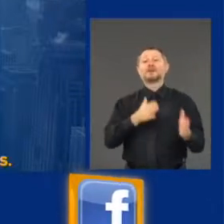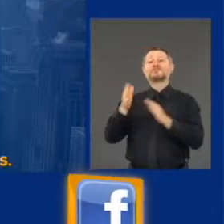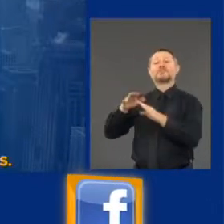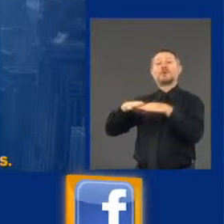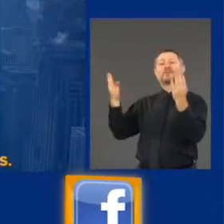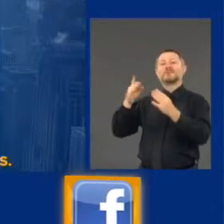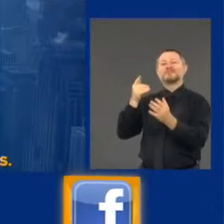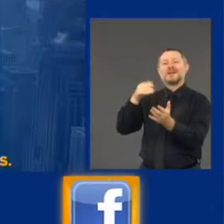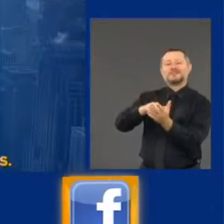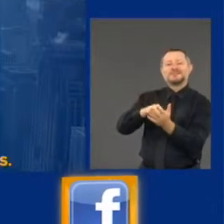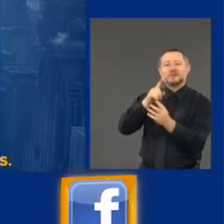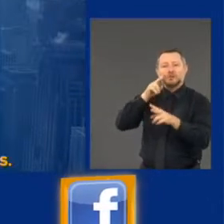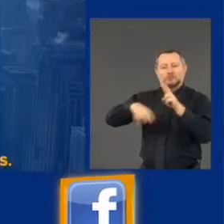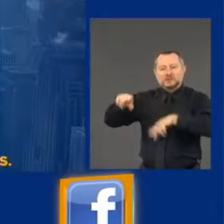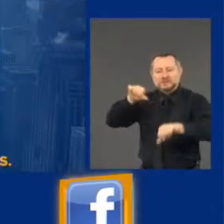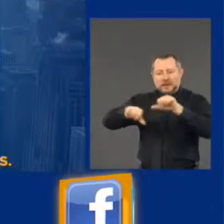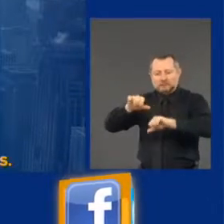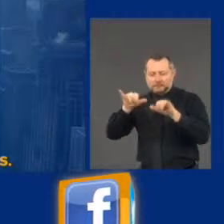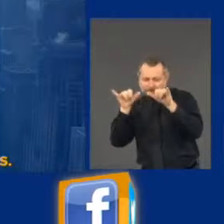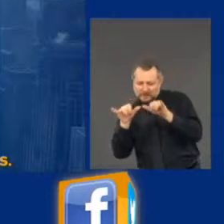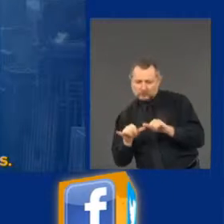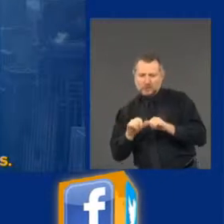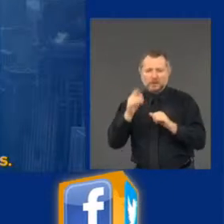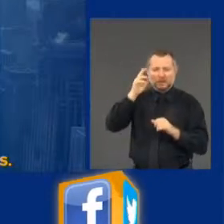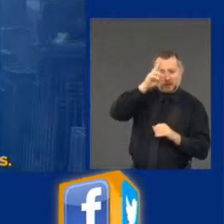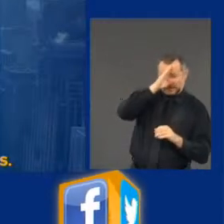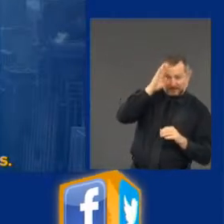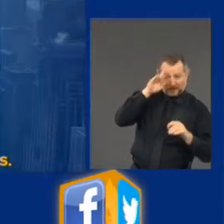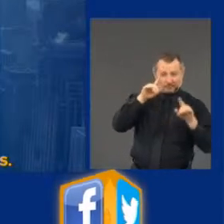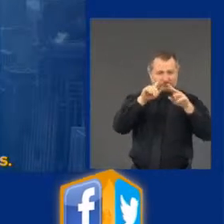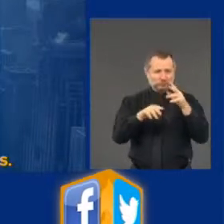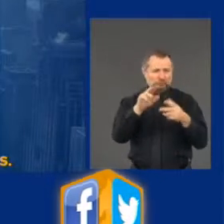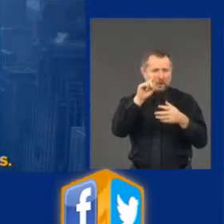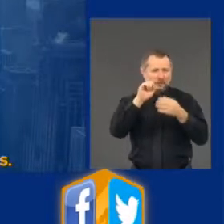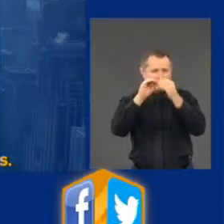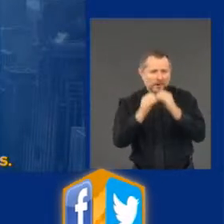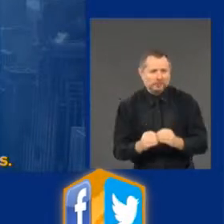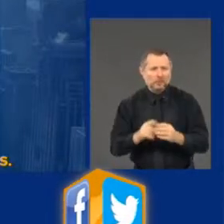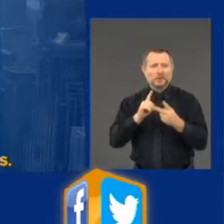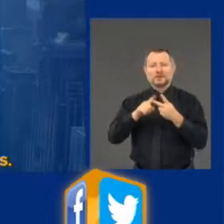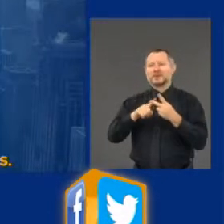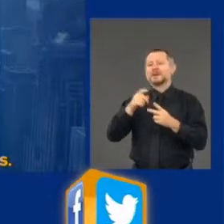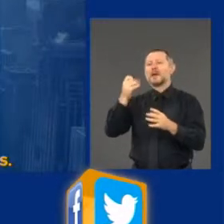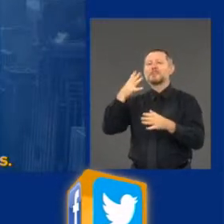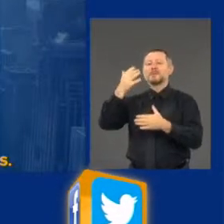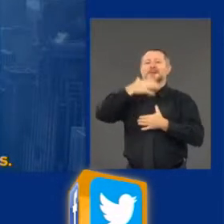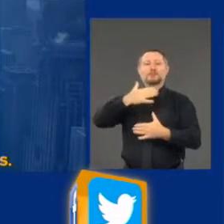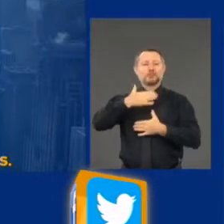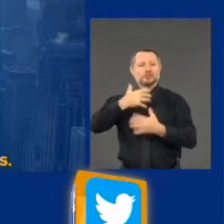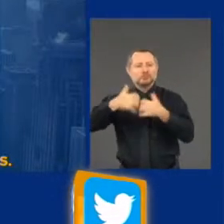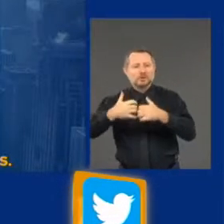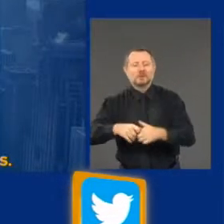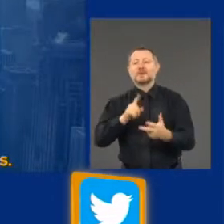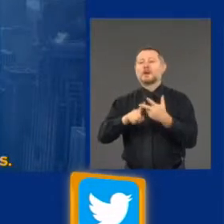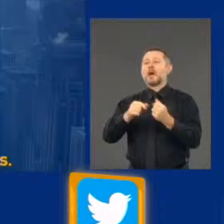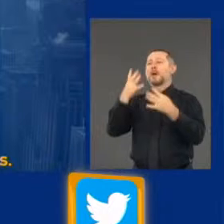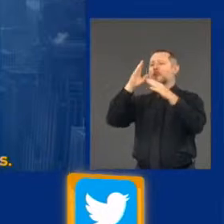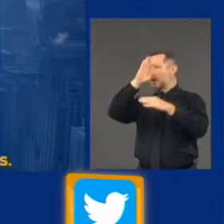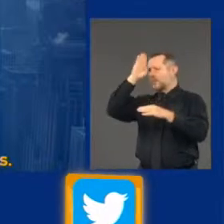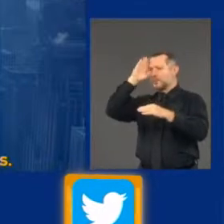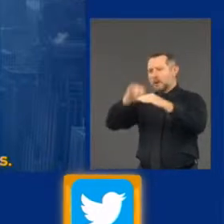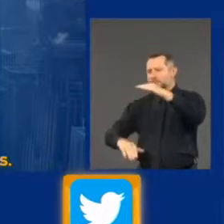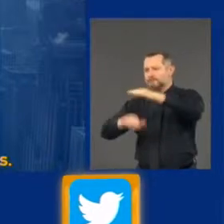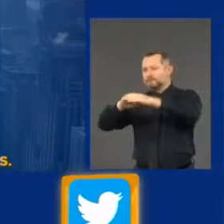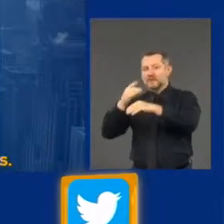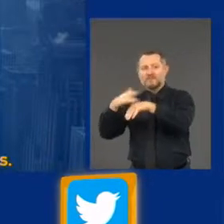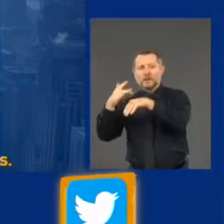about the hospitalization rate, the intubation rate, the hospital capacity, the ICU capacity, the number of tests, the number of tracers. We've